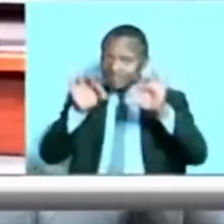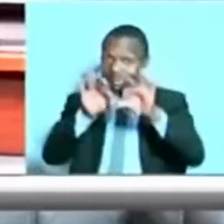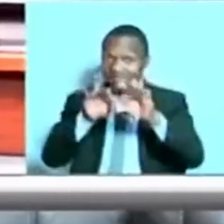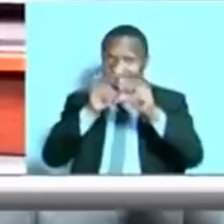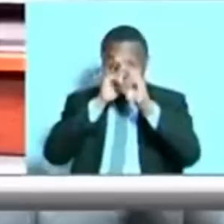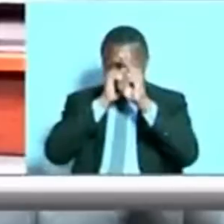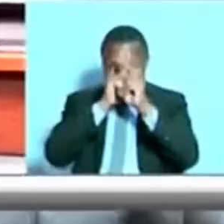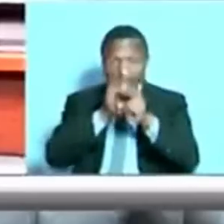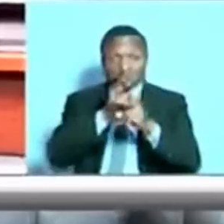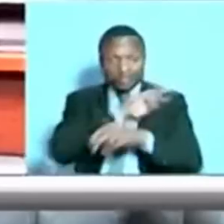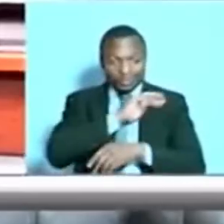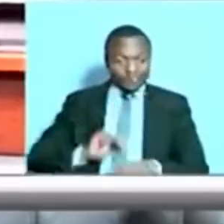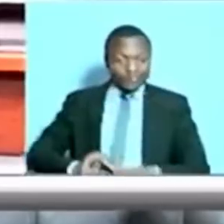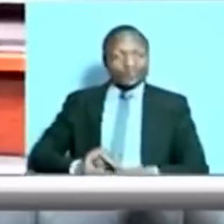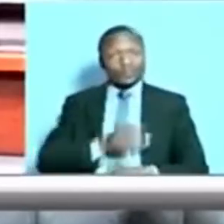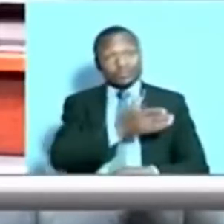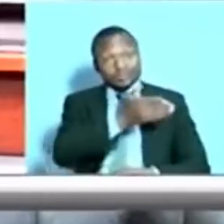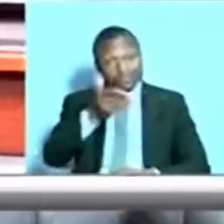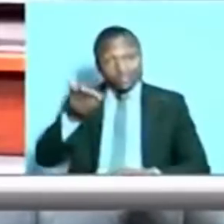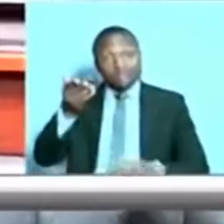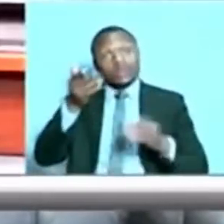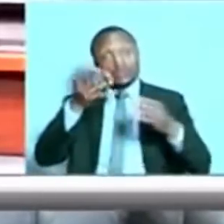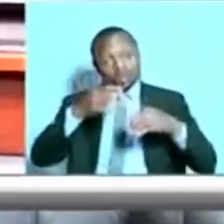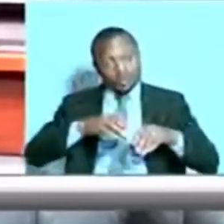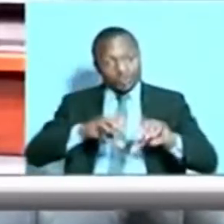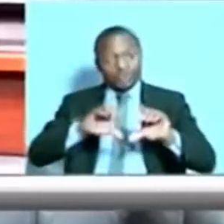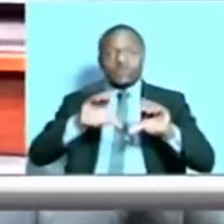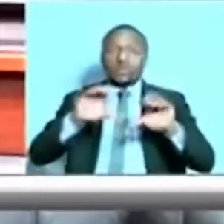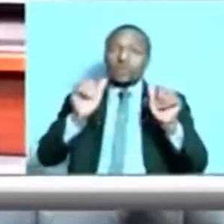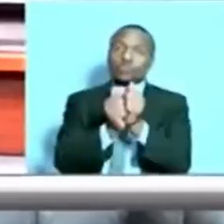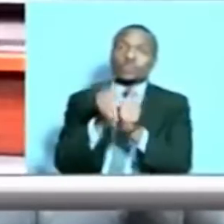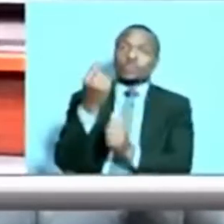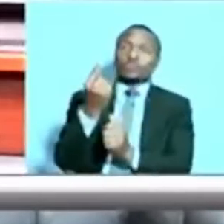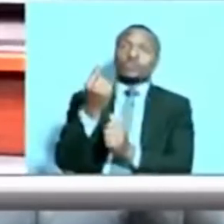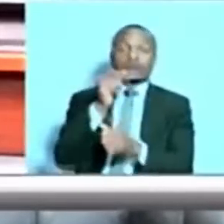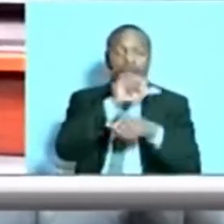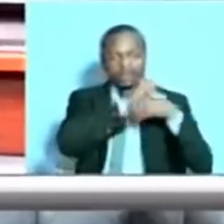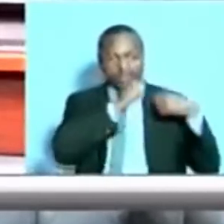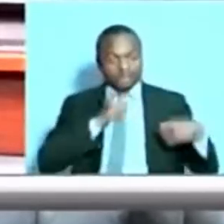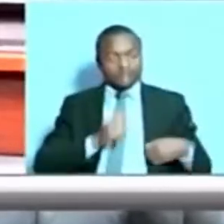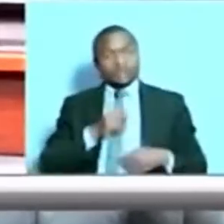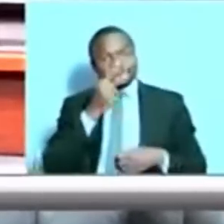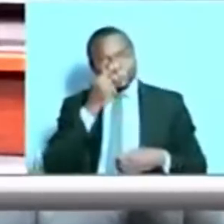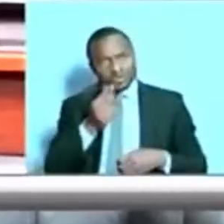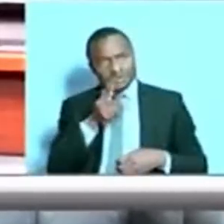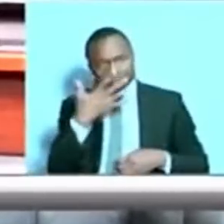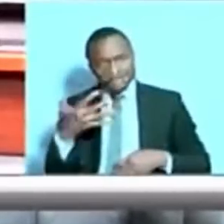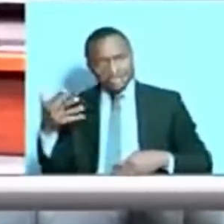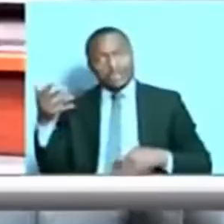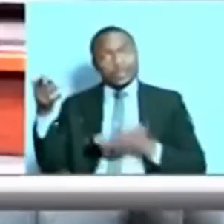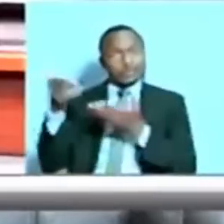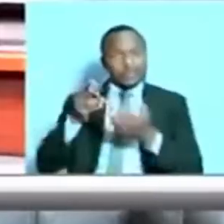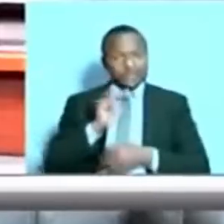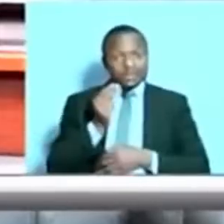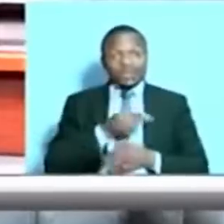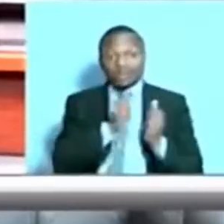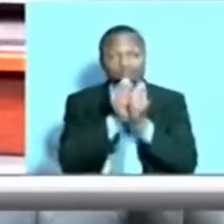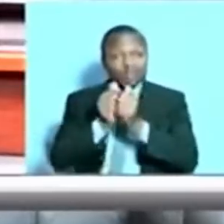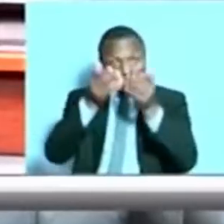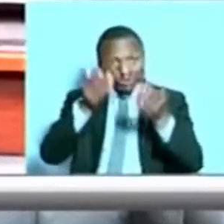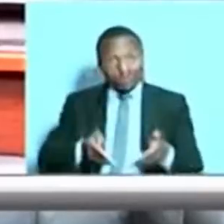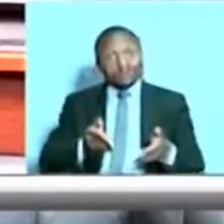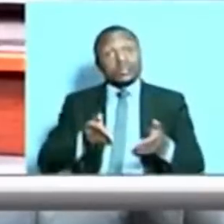we proceed with one heart. We look at things which brings us together. We are here representing our